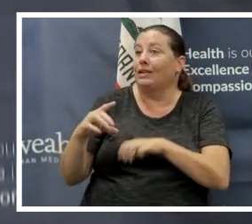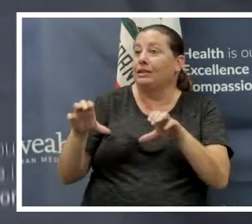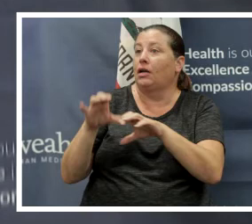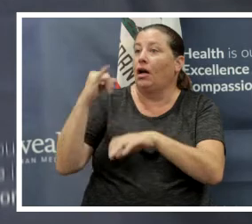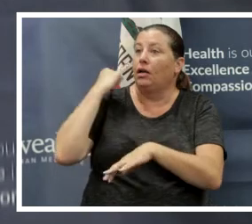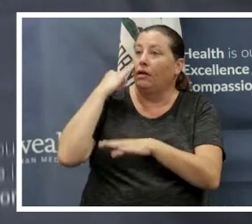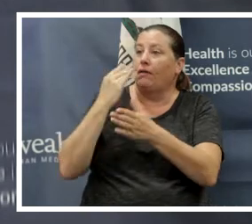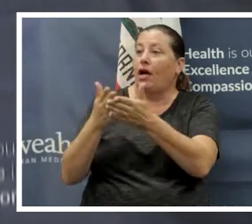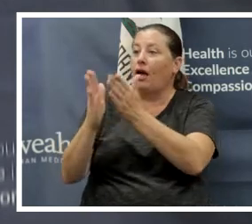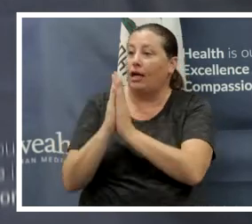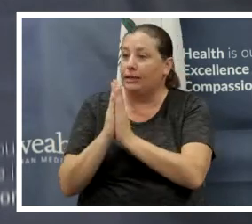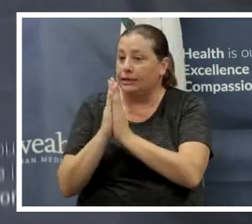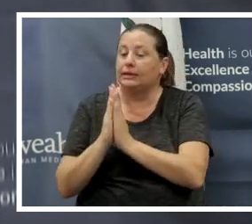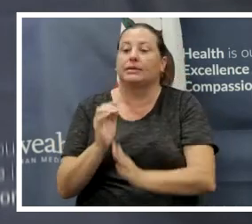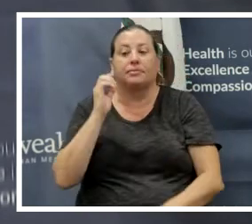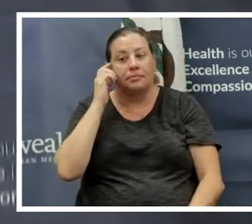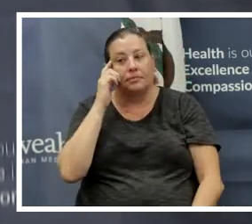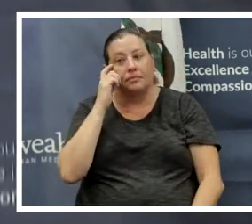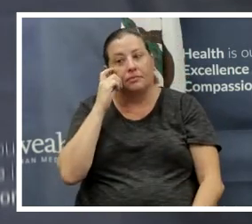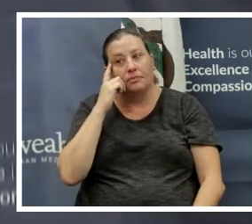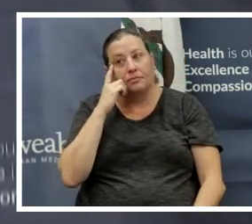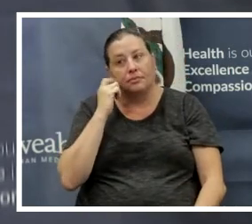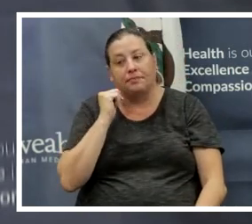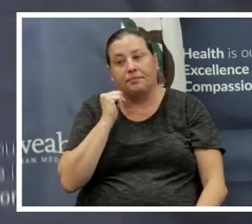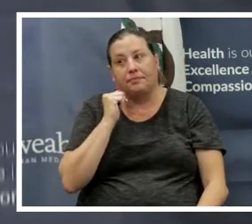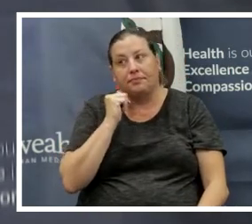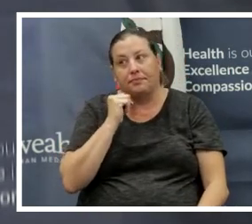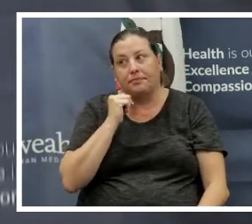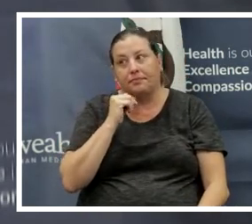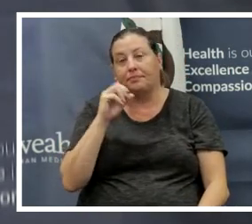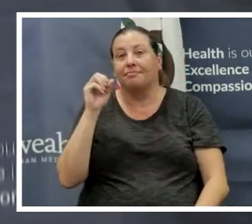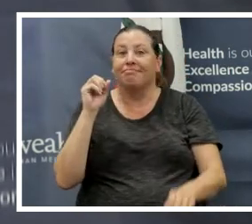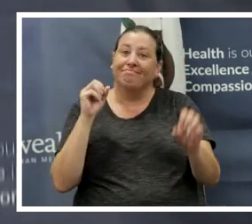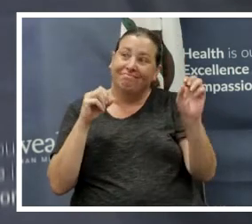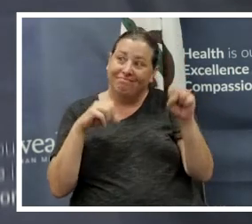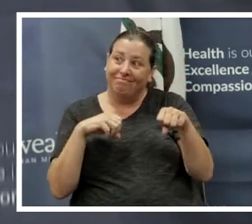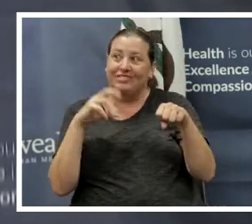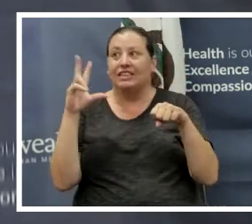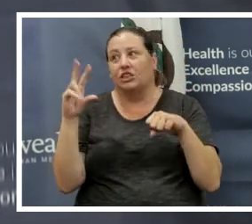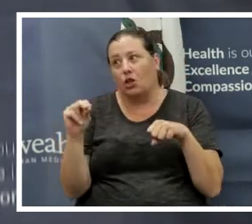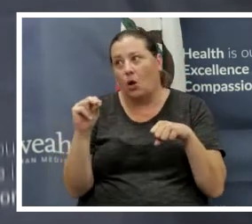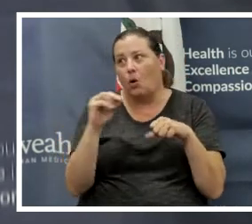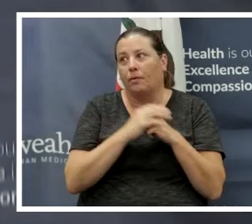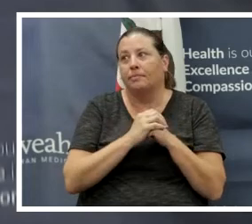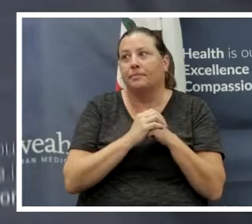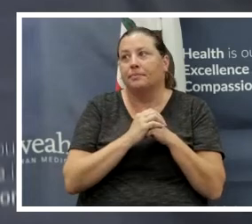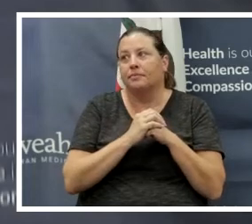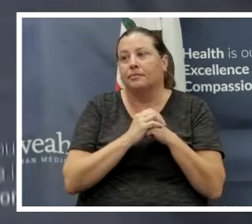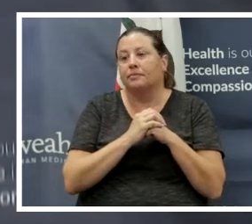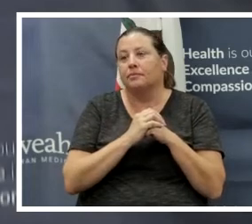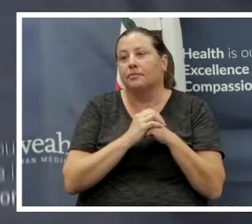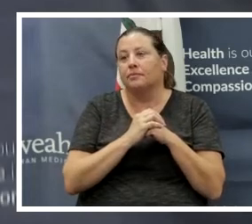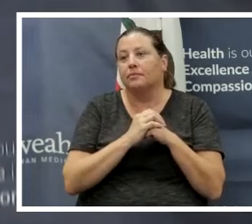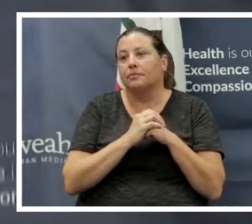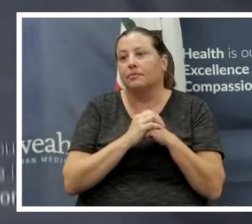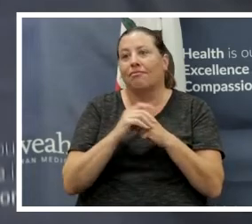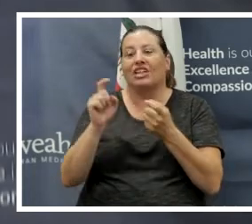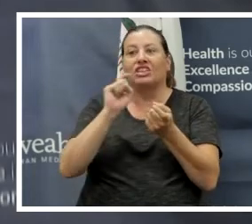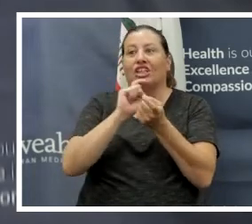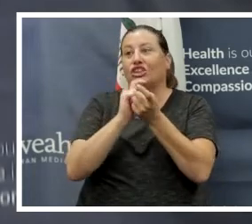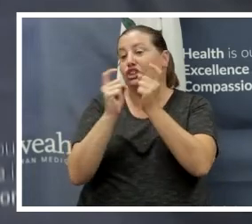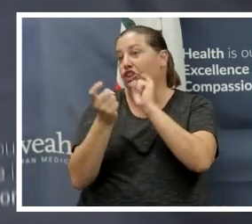for it. Yeah, so yes and no, in the ever-changing world that we live